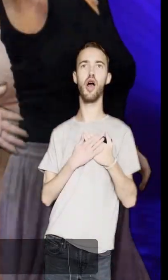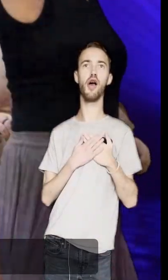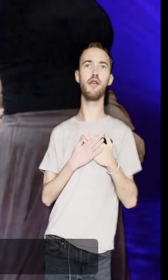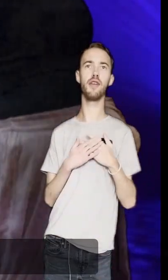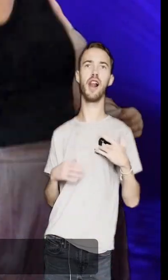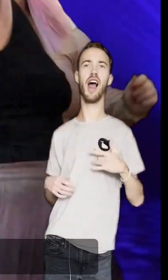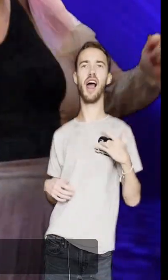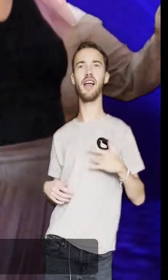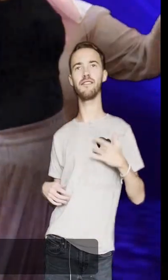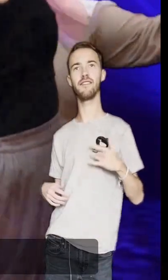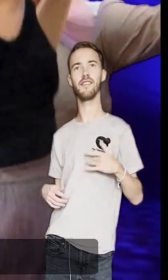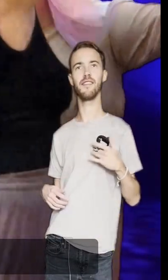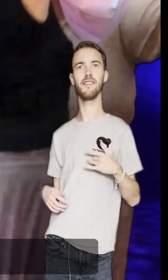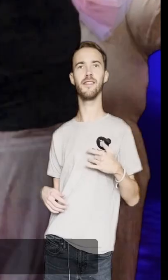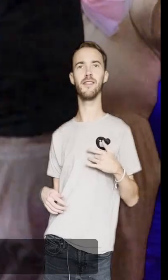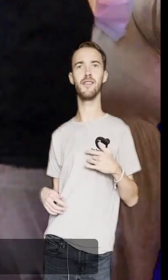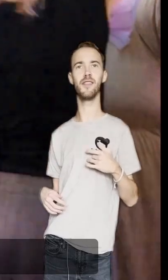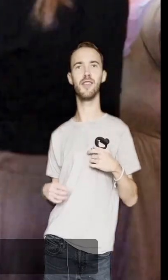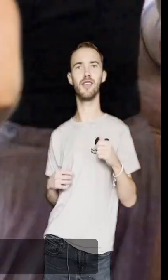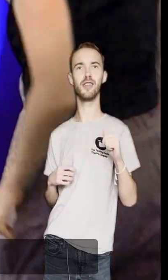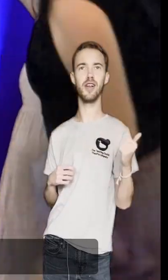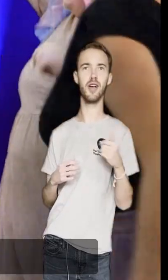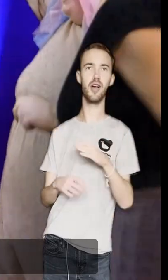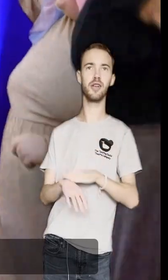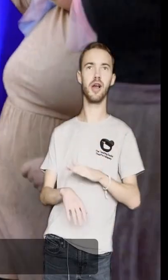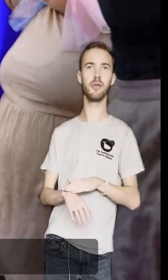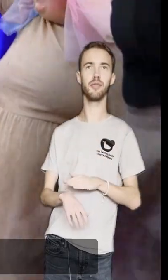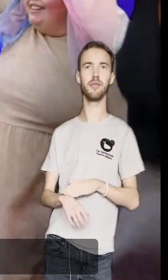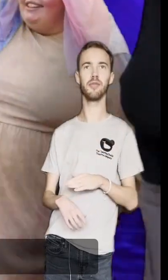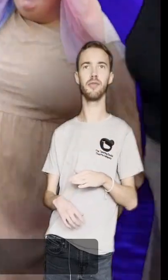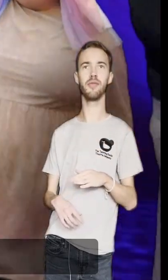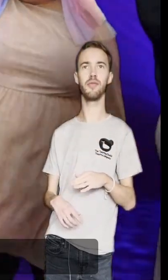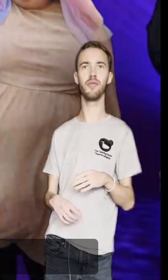Loving life. This is our time.